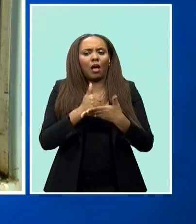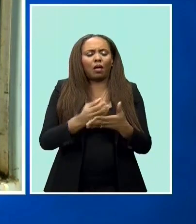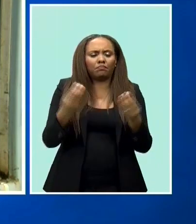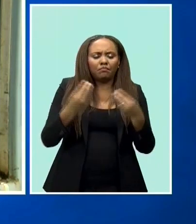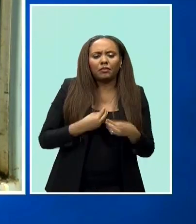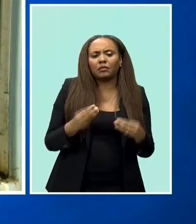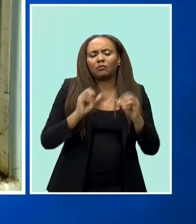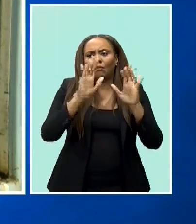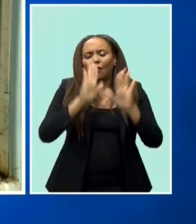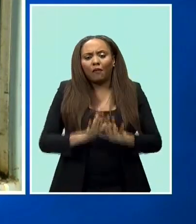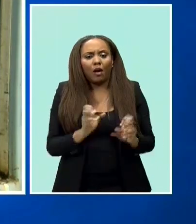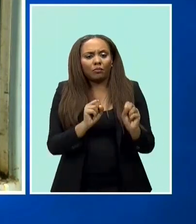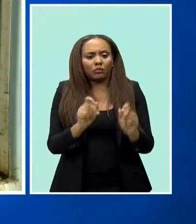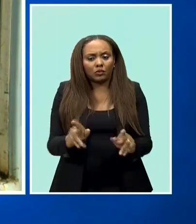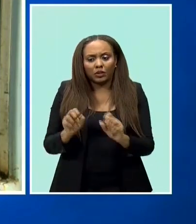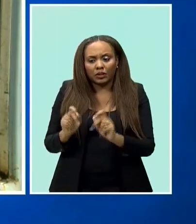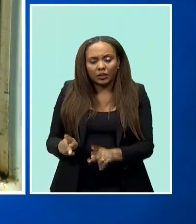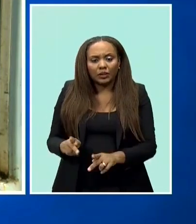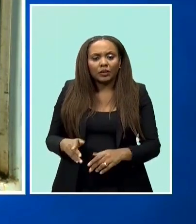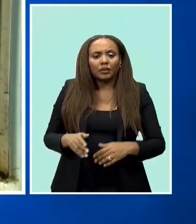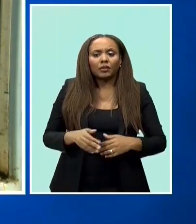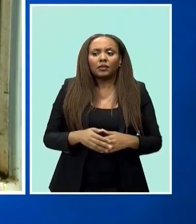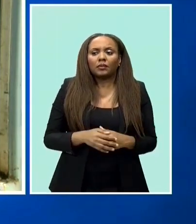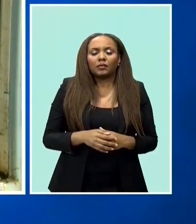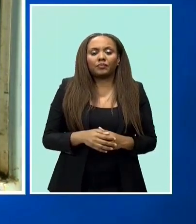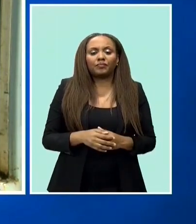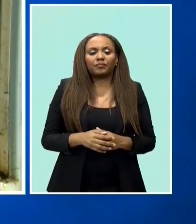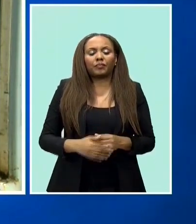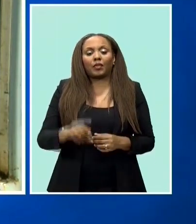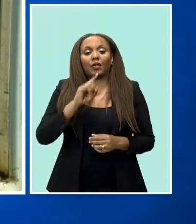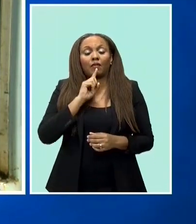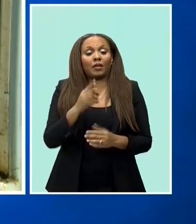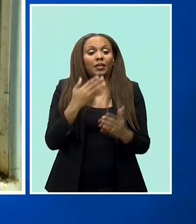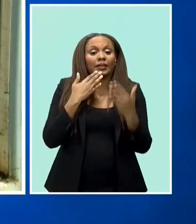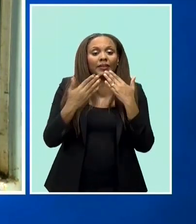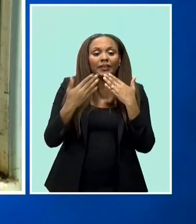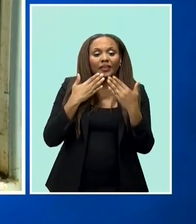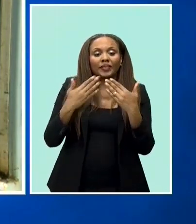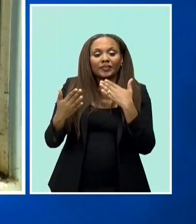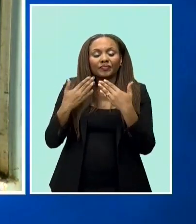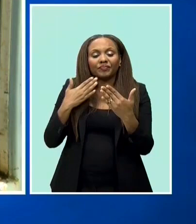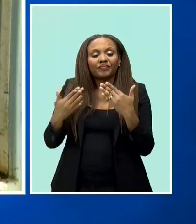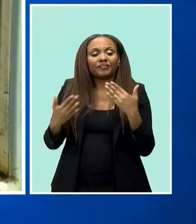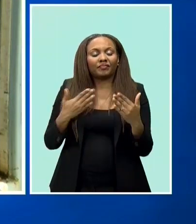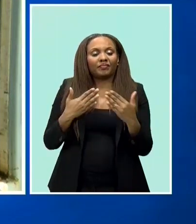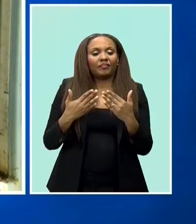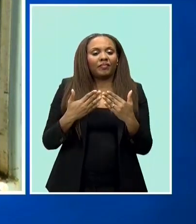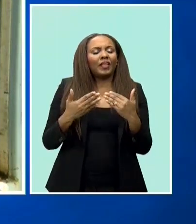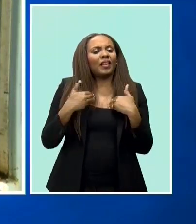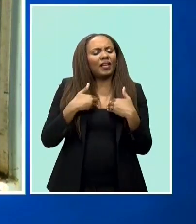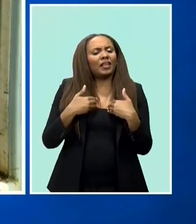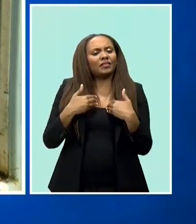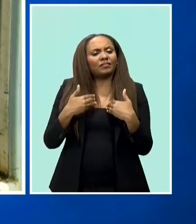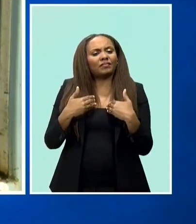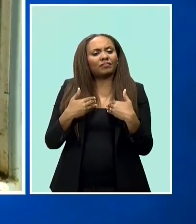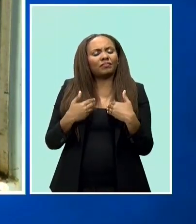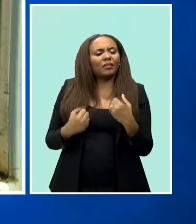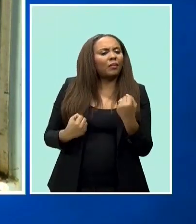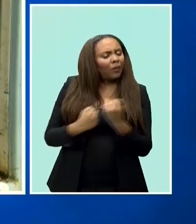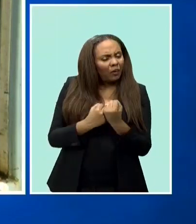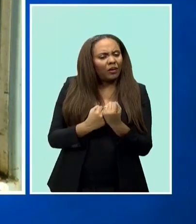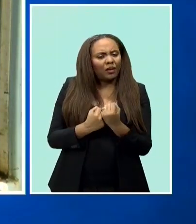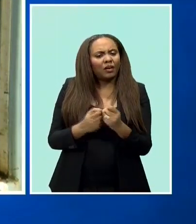opportunities for us, such as this one right here. So we're really thankful that we have that sort of help that